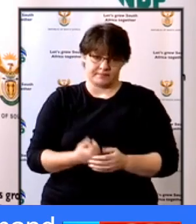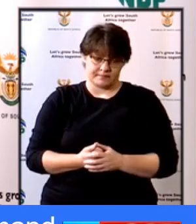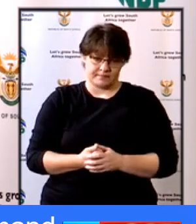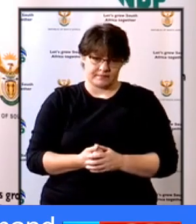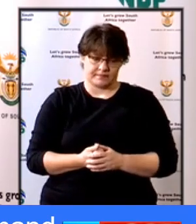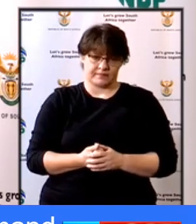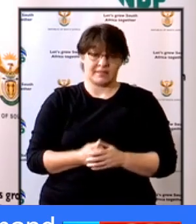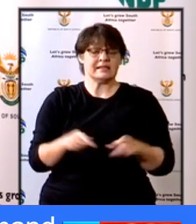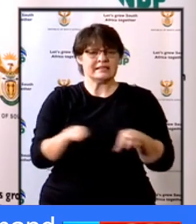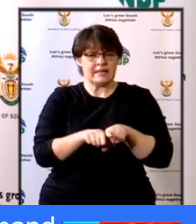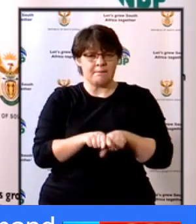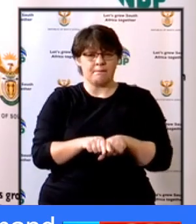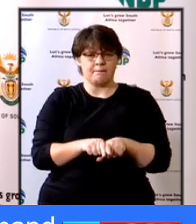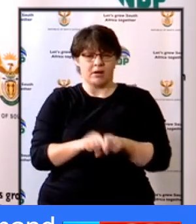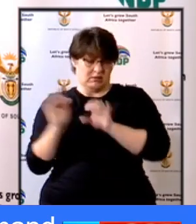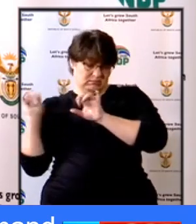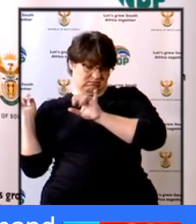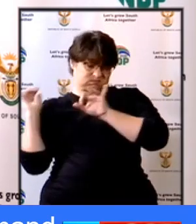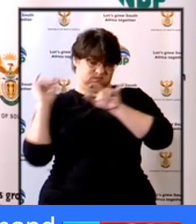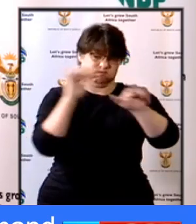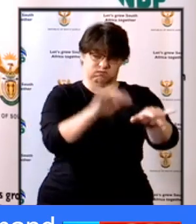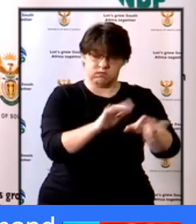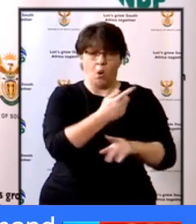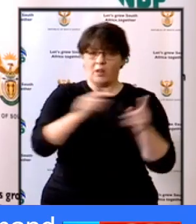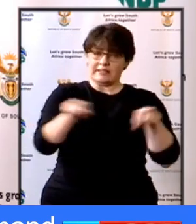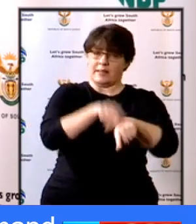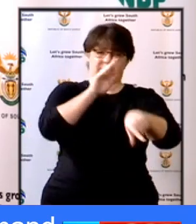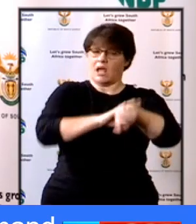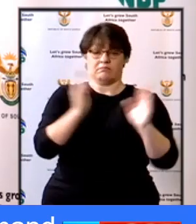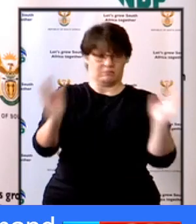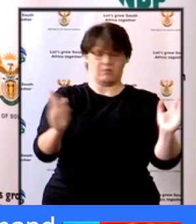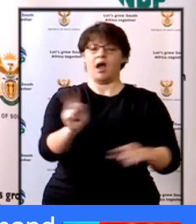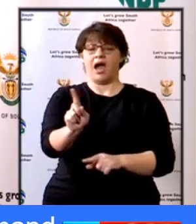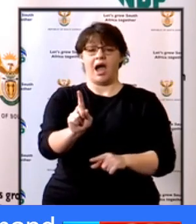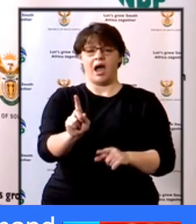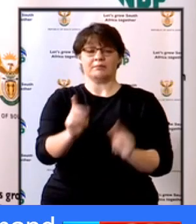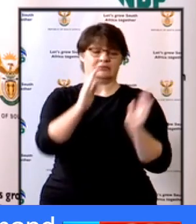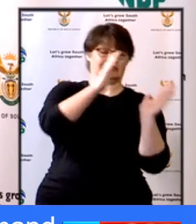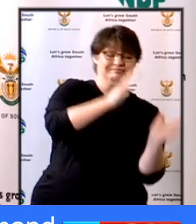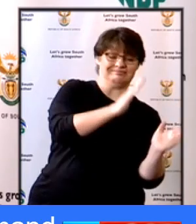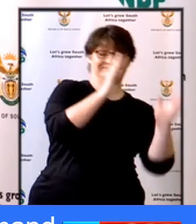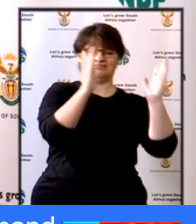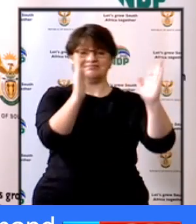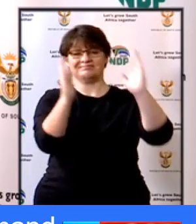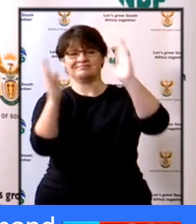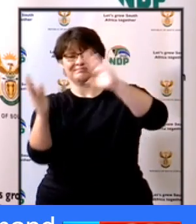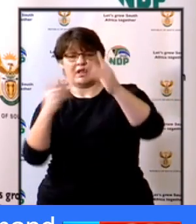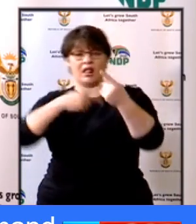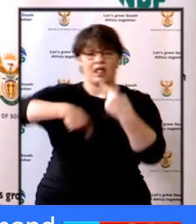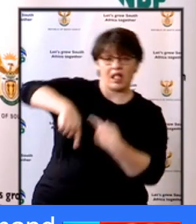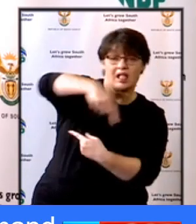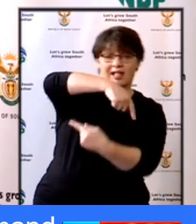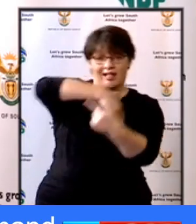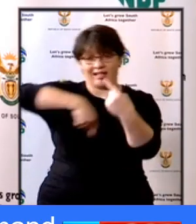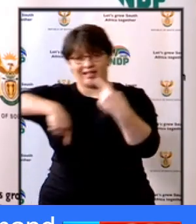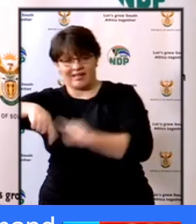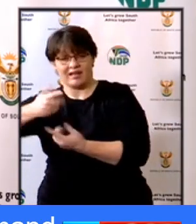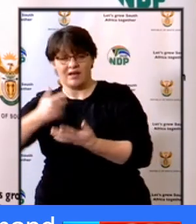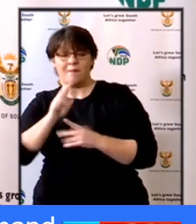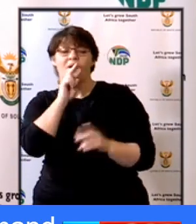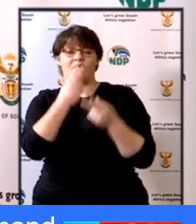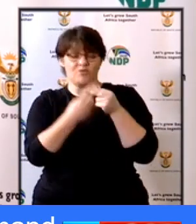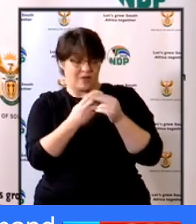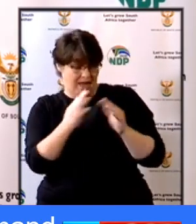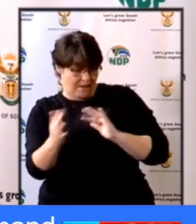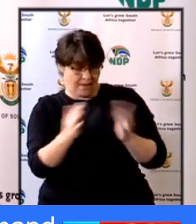stagger working hours, what can be done, what consultation would be necessary with unions to